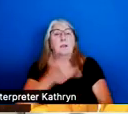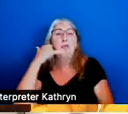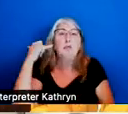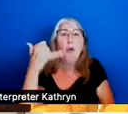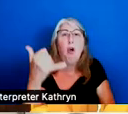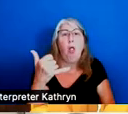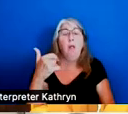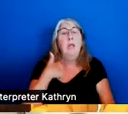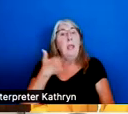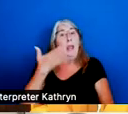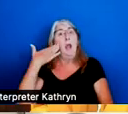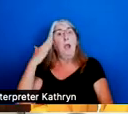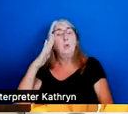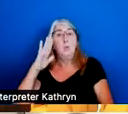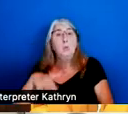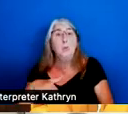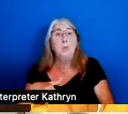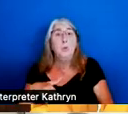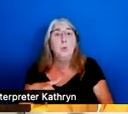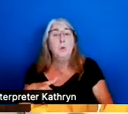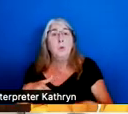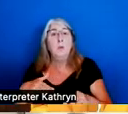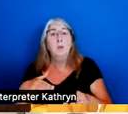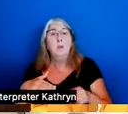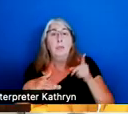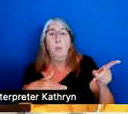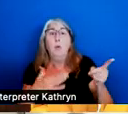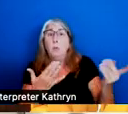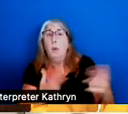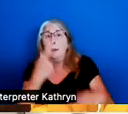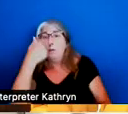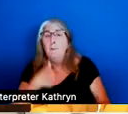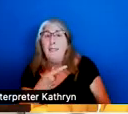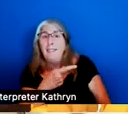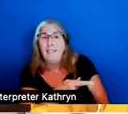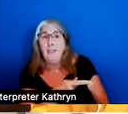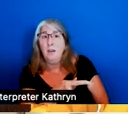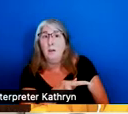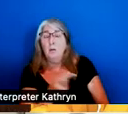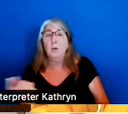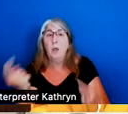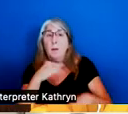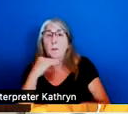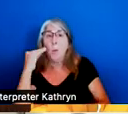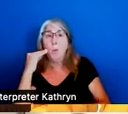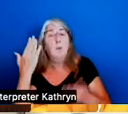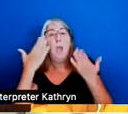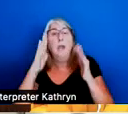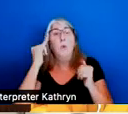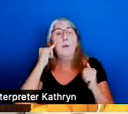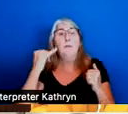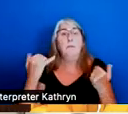and I knew what was gonna be waiting for me to come home. I didn't know if I was gonna